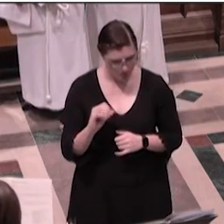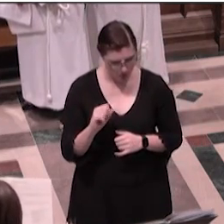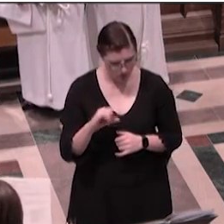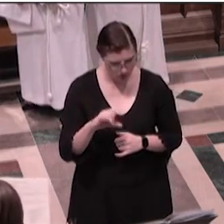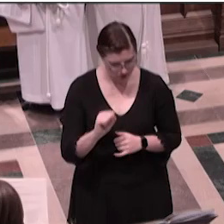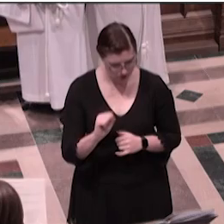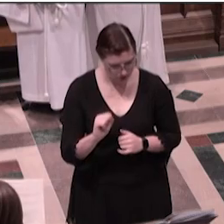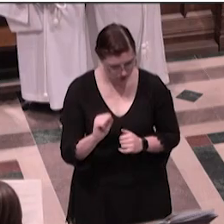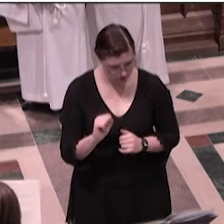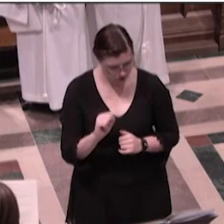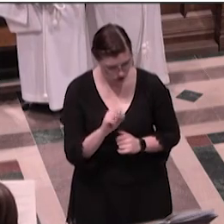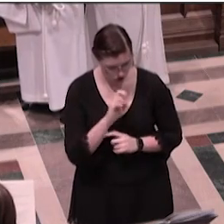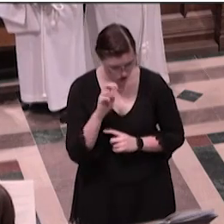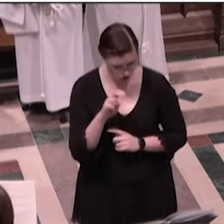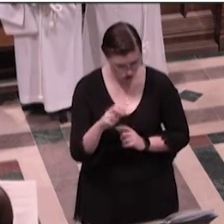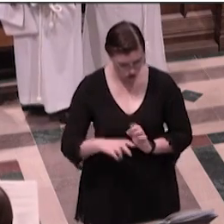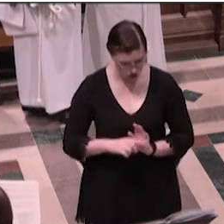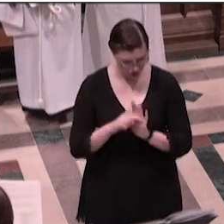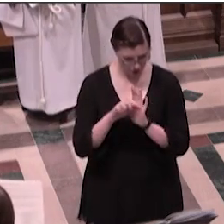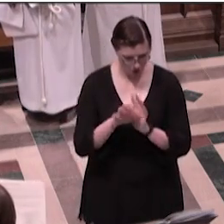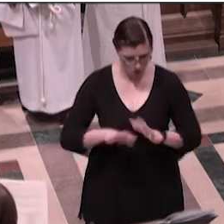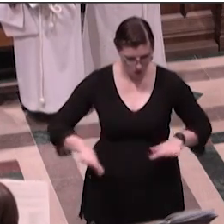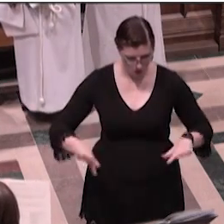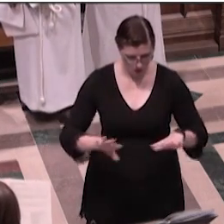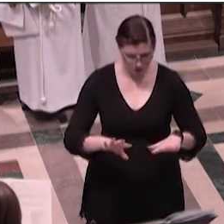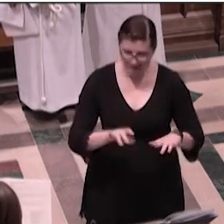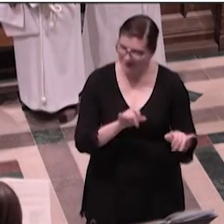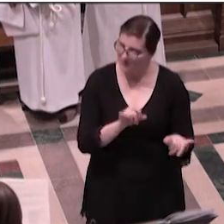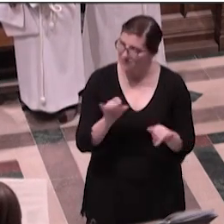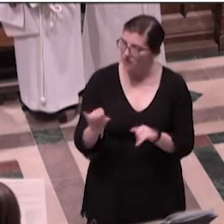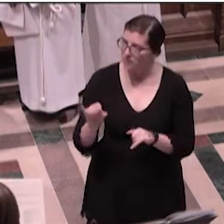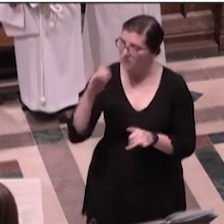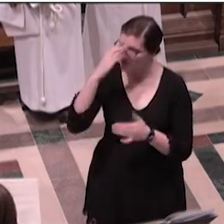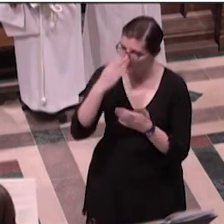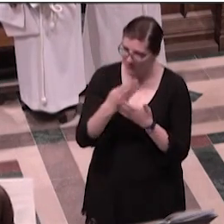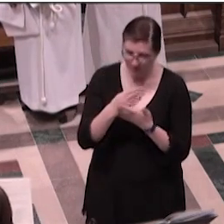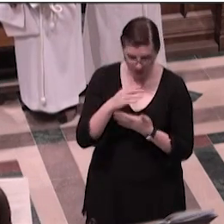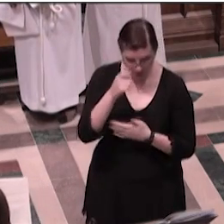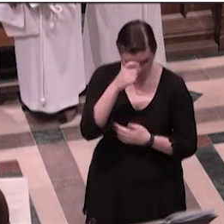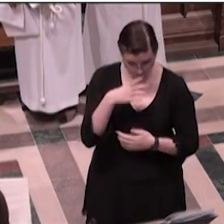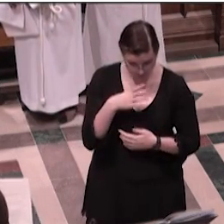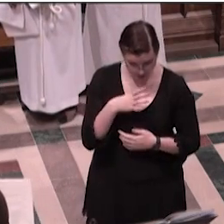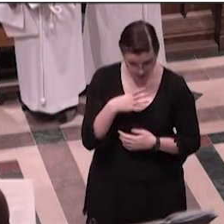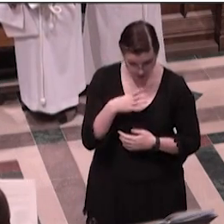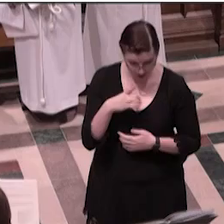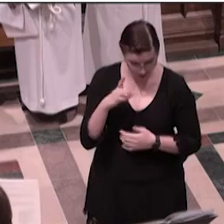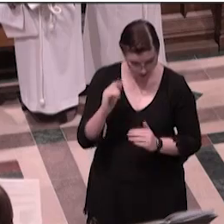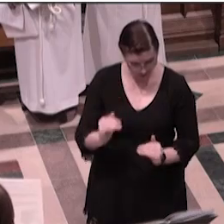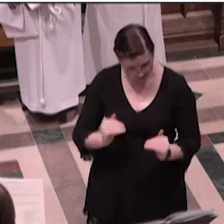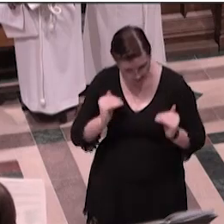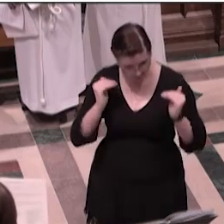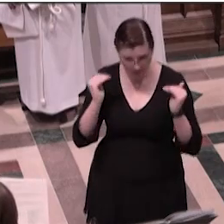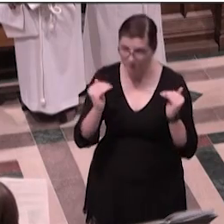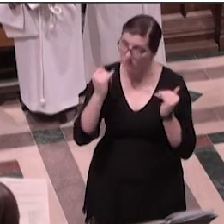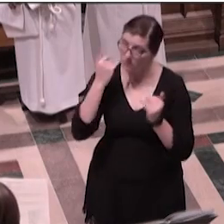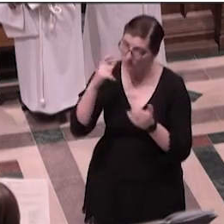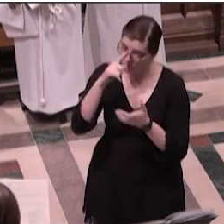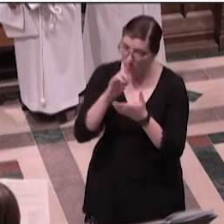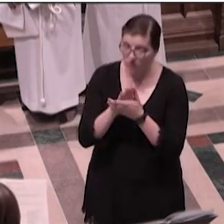wilderness, so must the Son of Man be lifted up, that whoever believes in him may have eternal